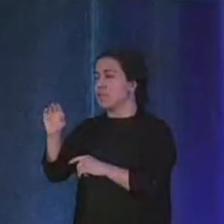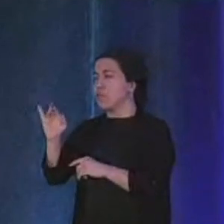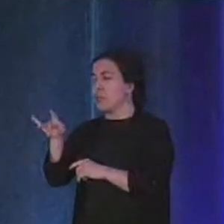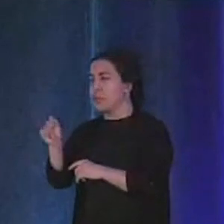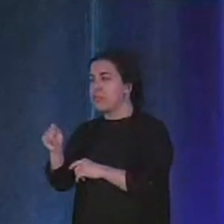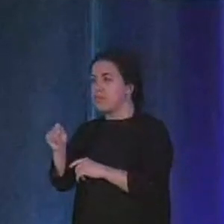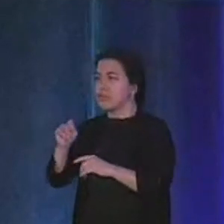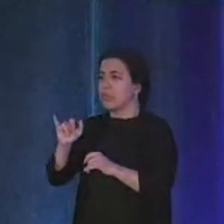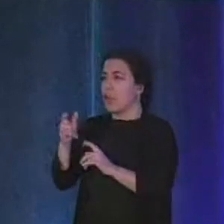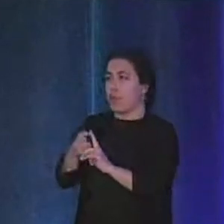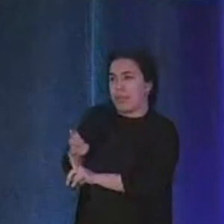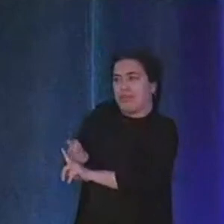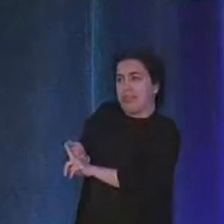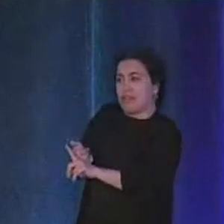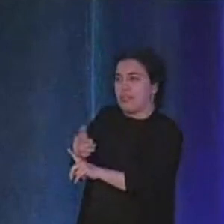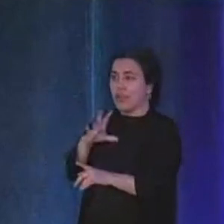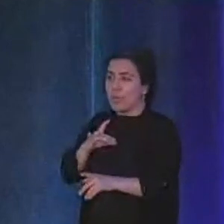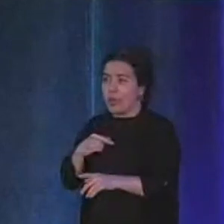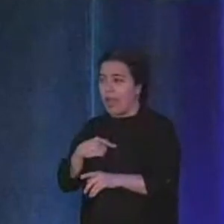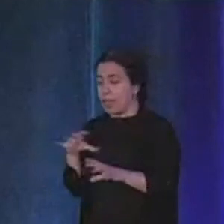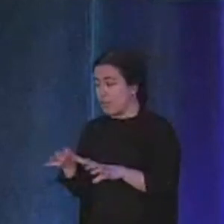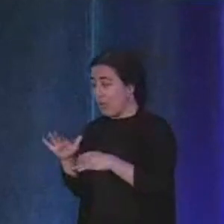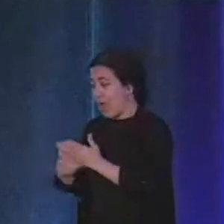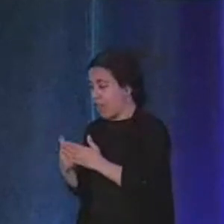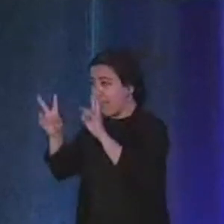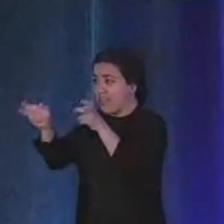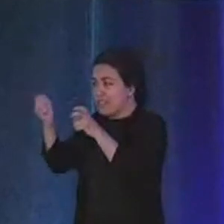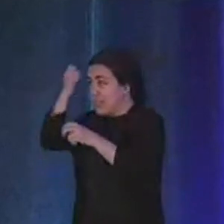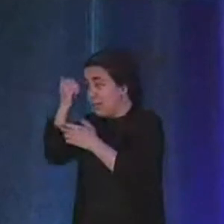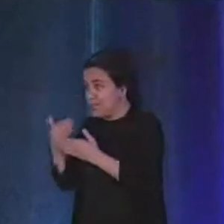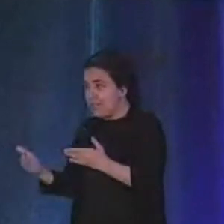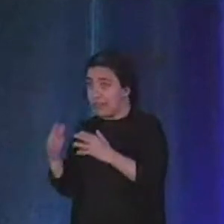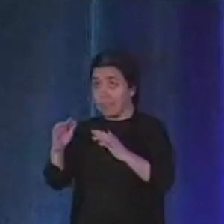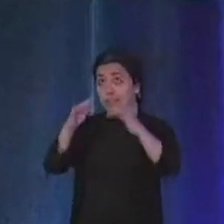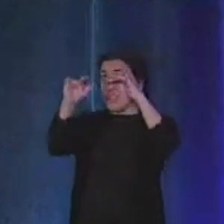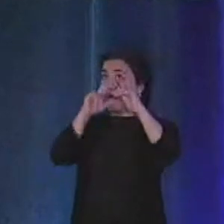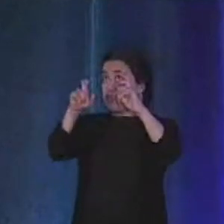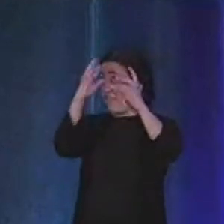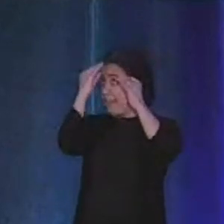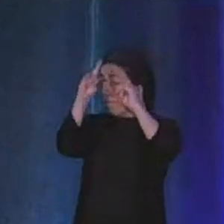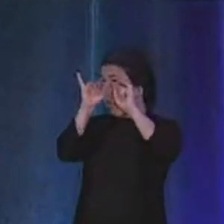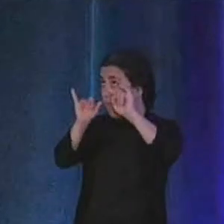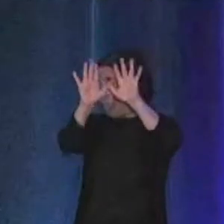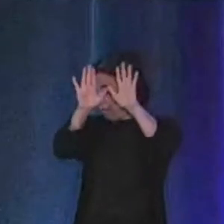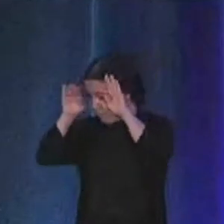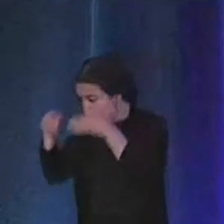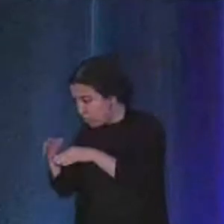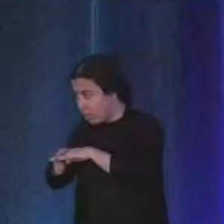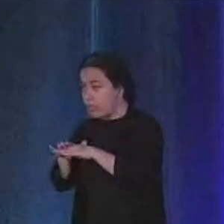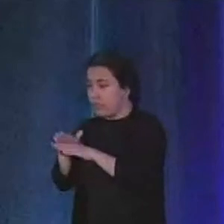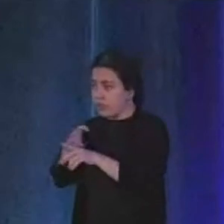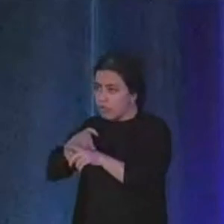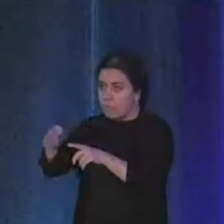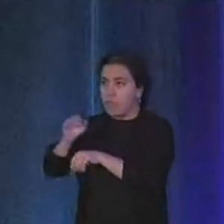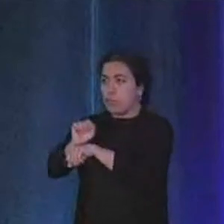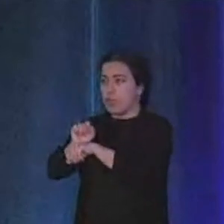most of the dumb stuff, so I don't have to think about that so much. Then I can focus on like these core workflows and like optimizing and milking everything